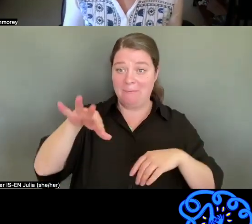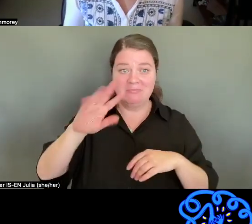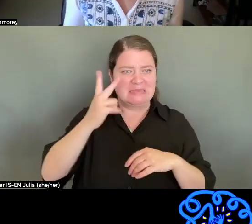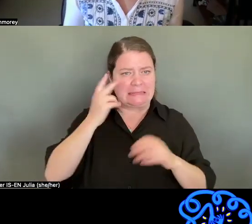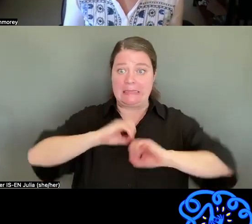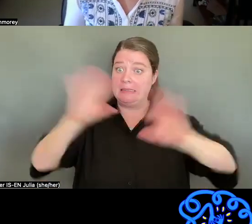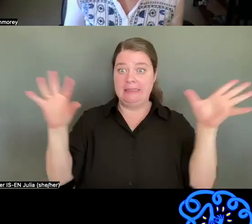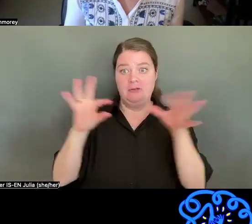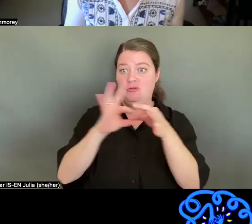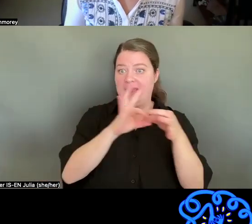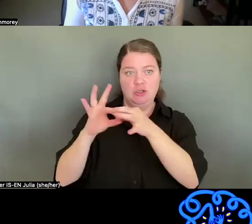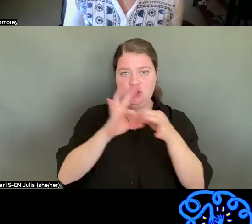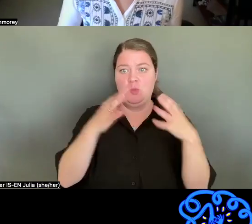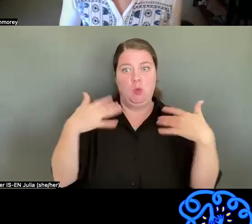two.